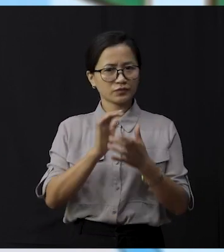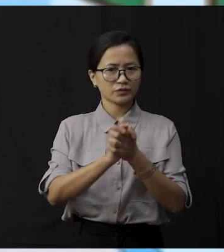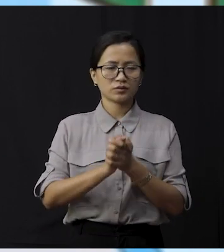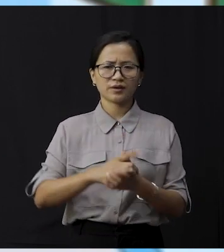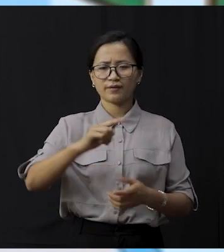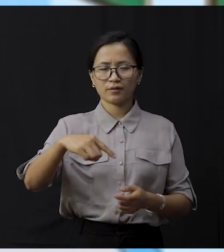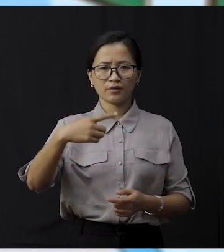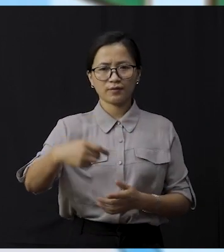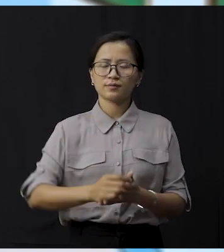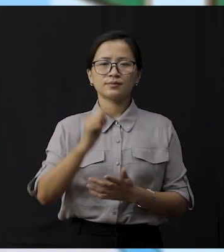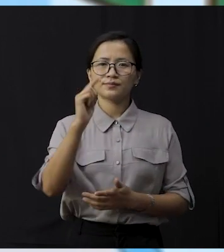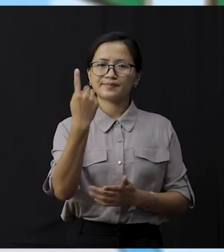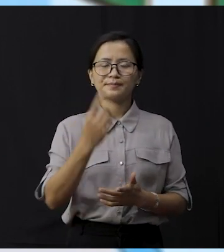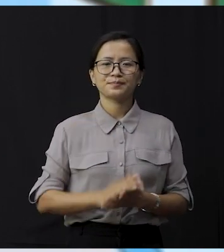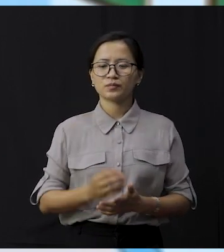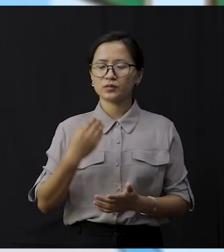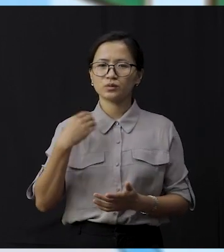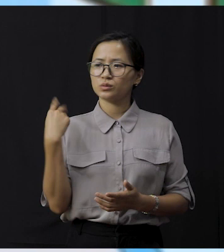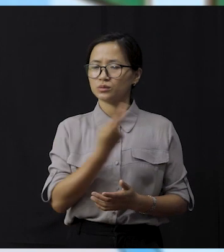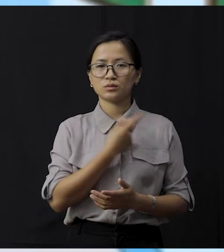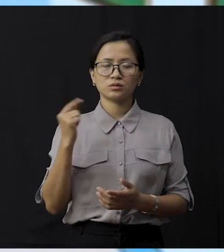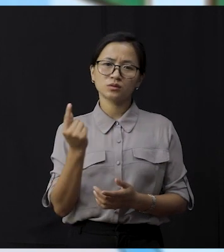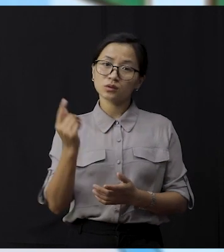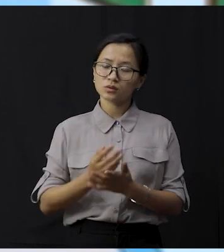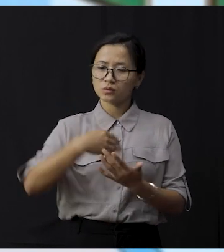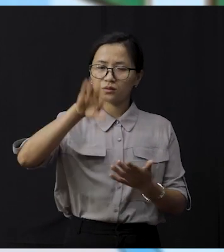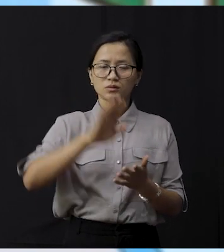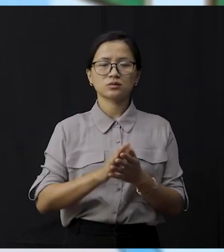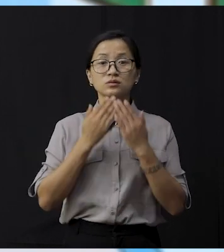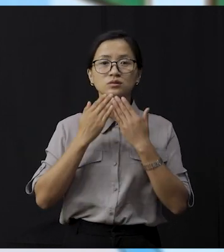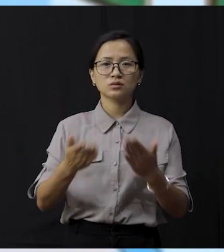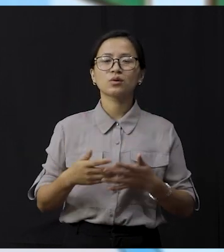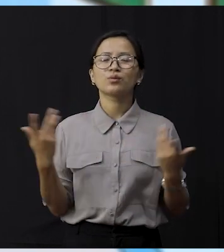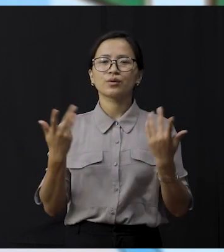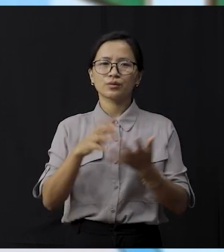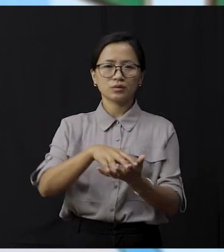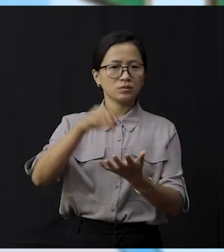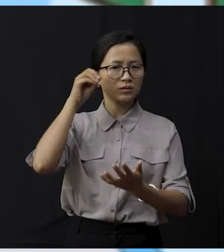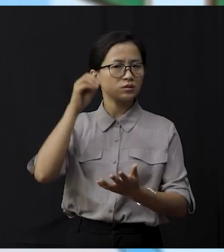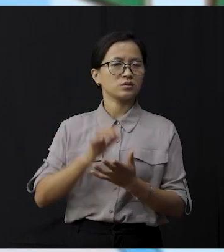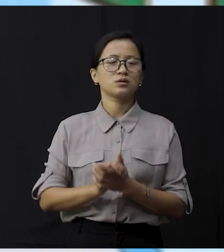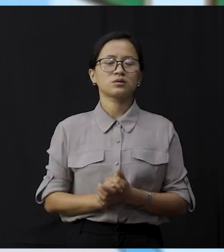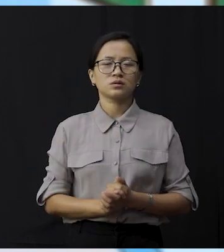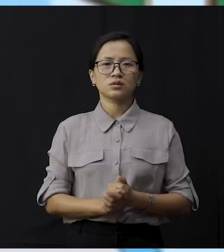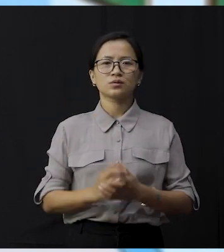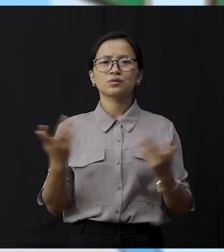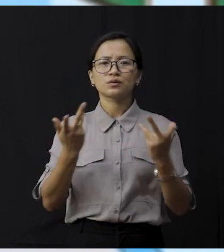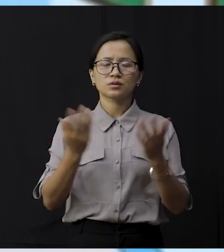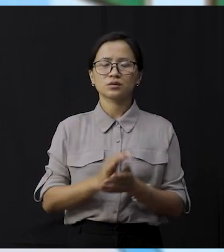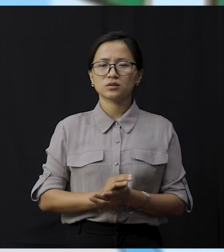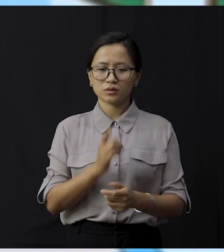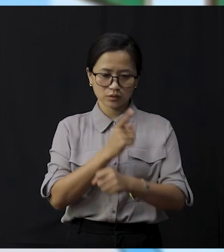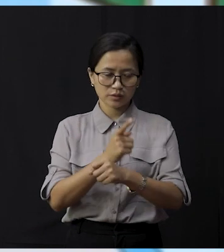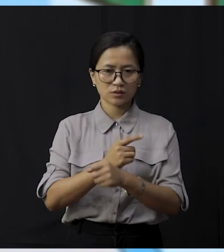it belongs to everyone, because we used to go to the school, and it is a school where we learn, or where the teachers